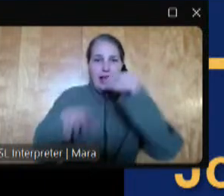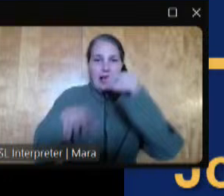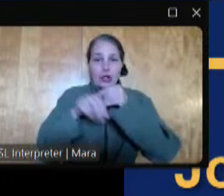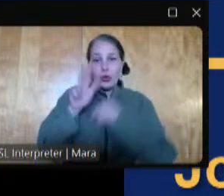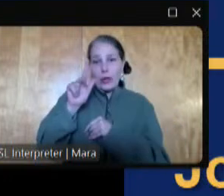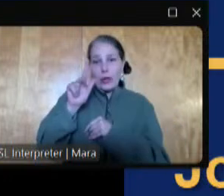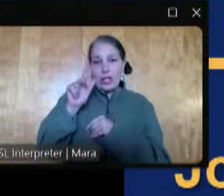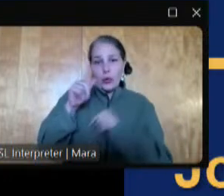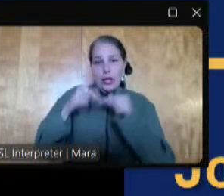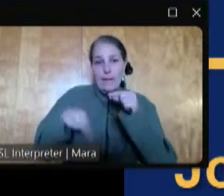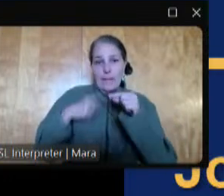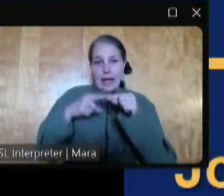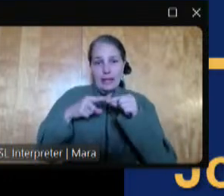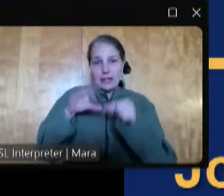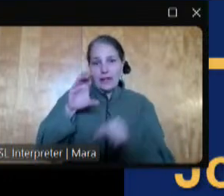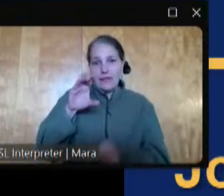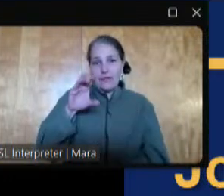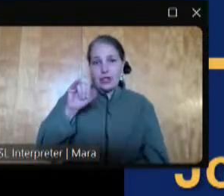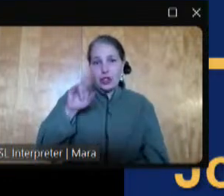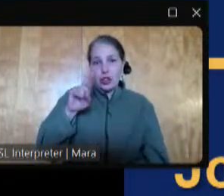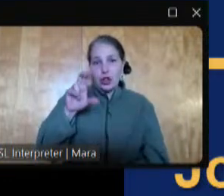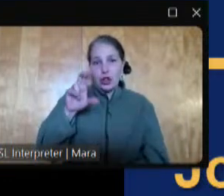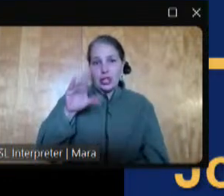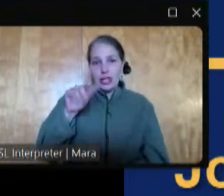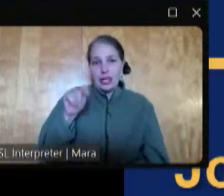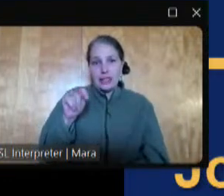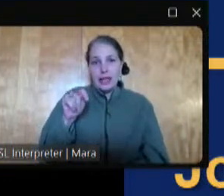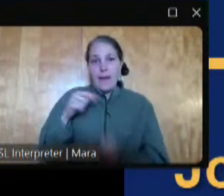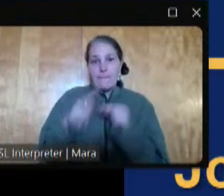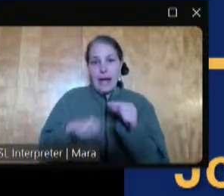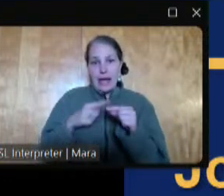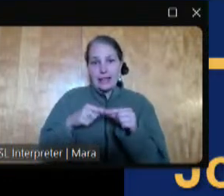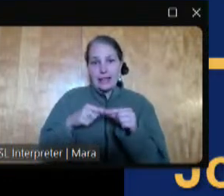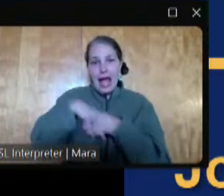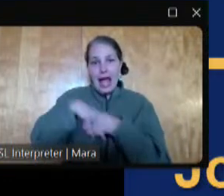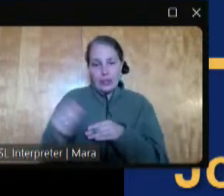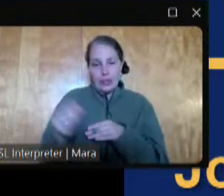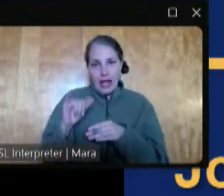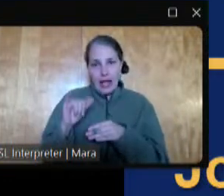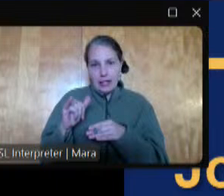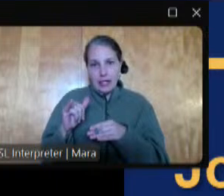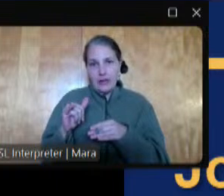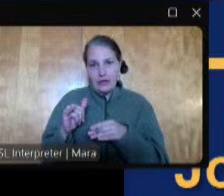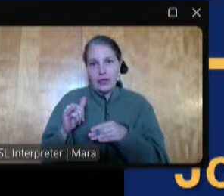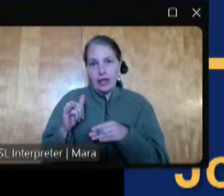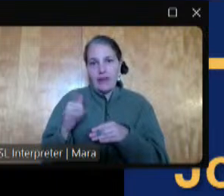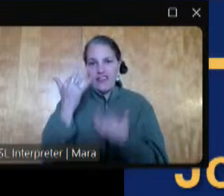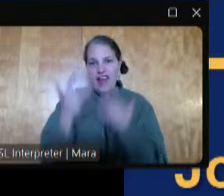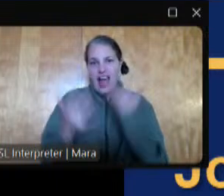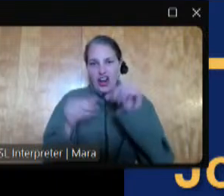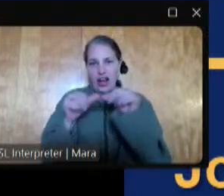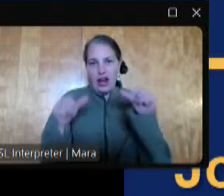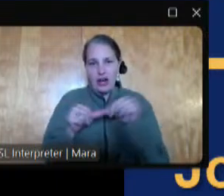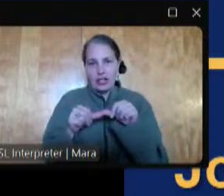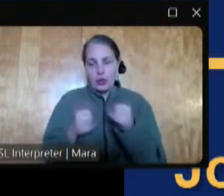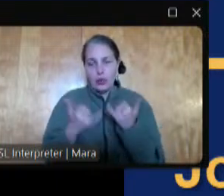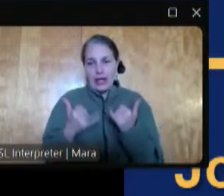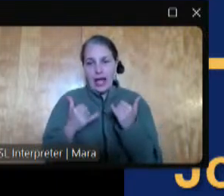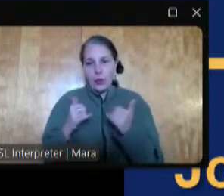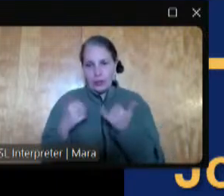area. That process is still being in design